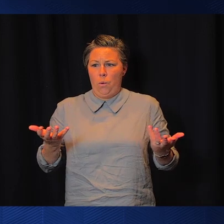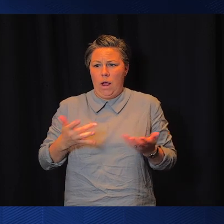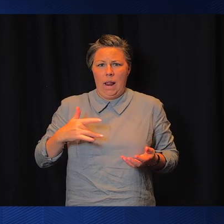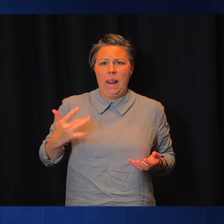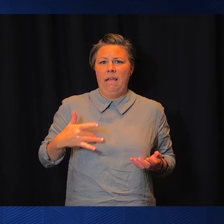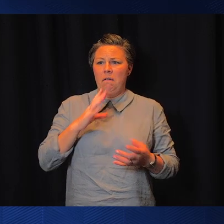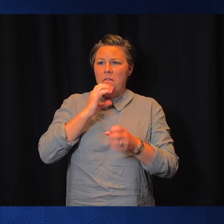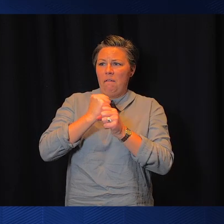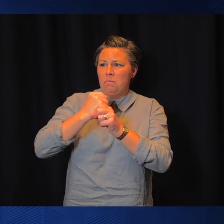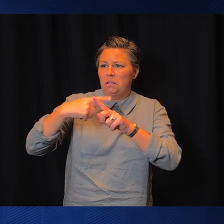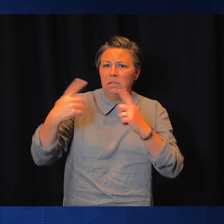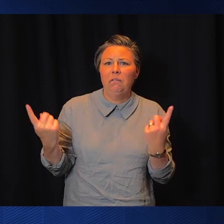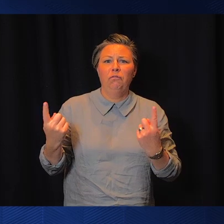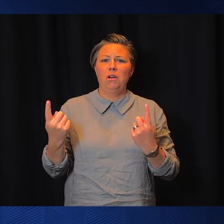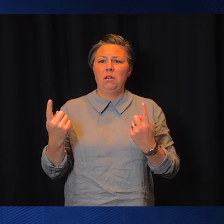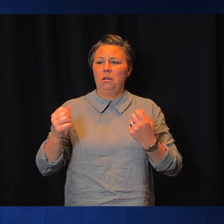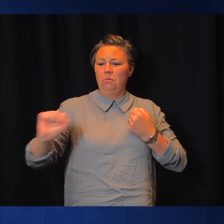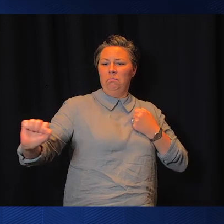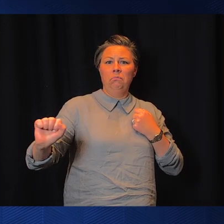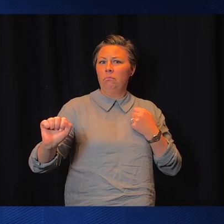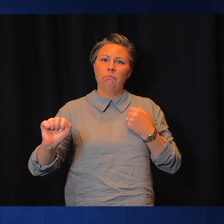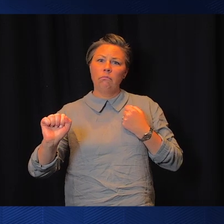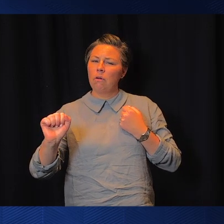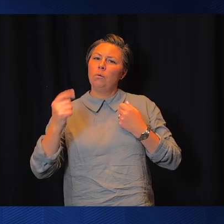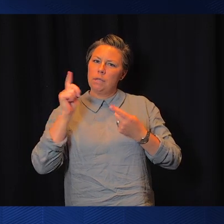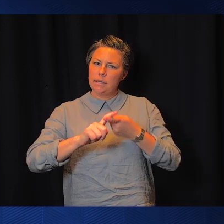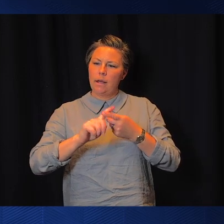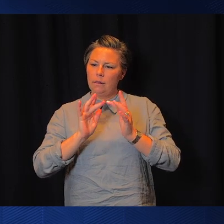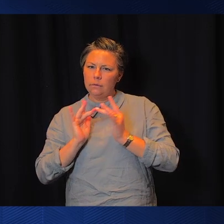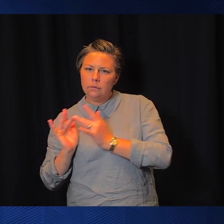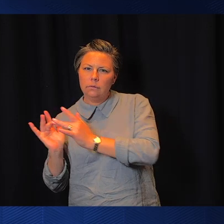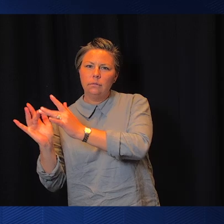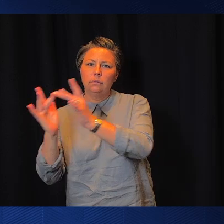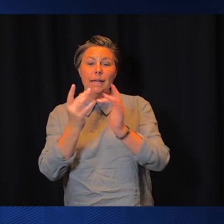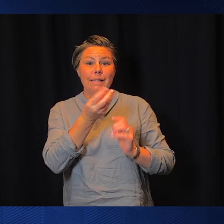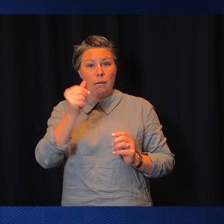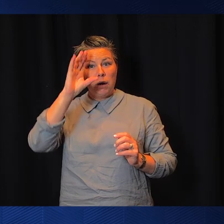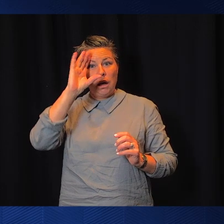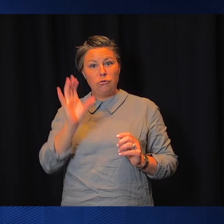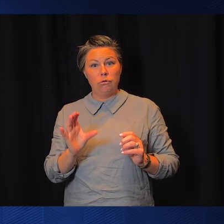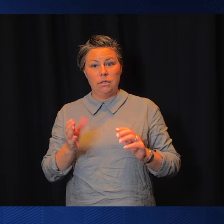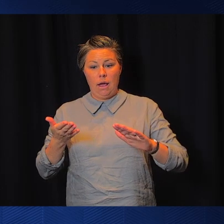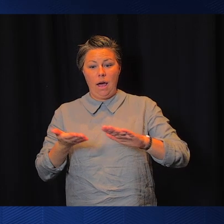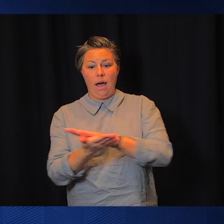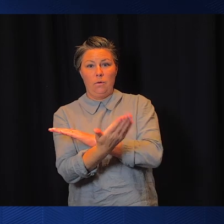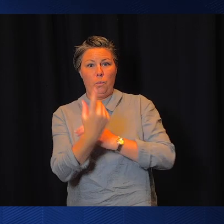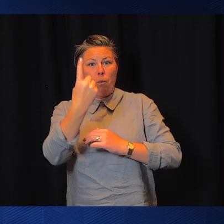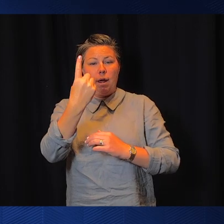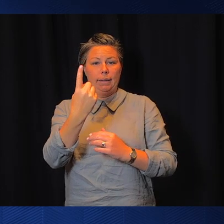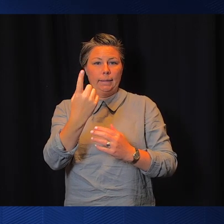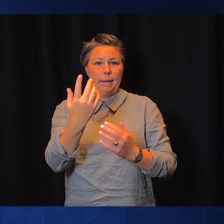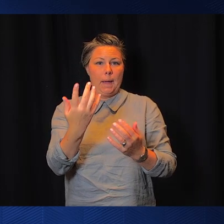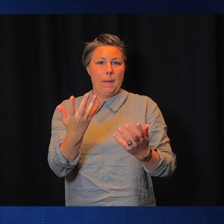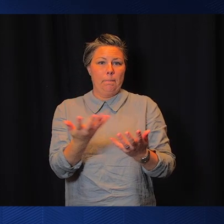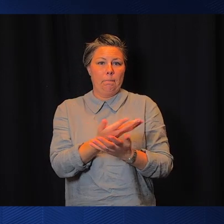political sovereignty structure. We still have some of our countries that are under the